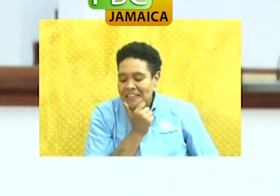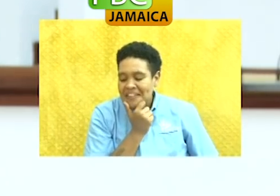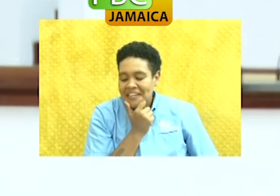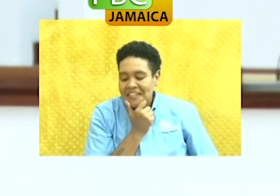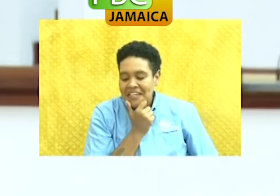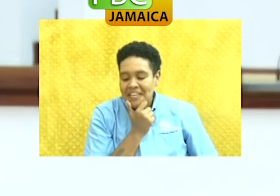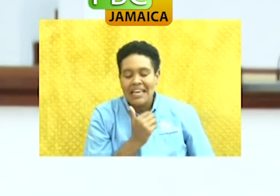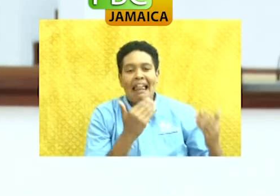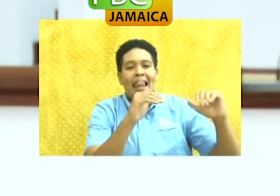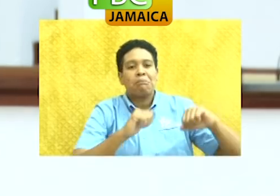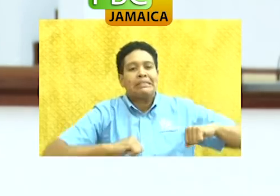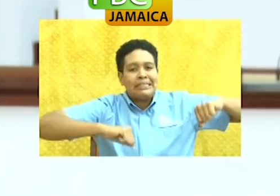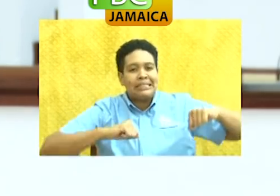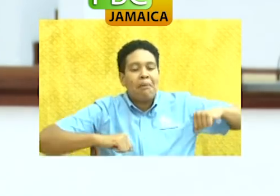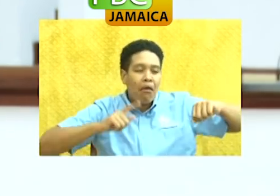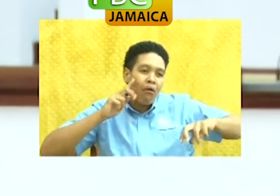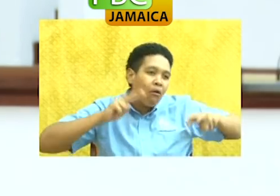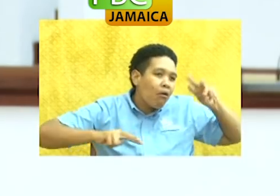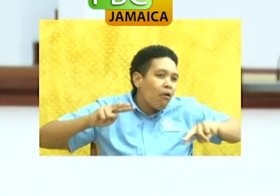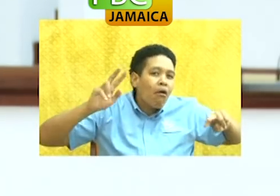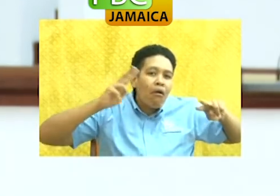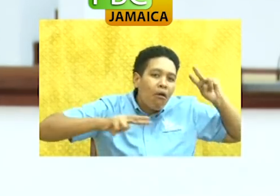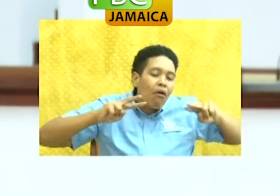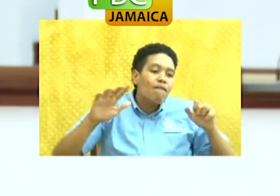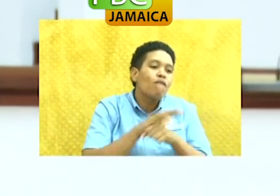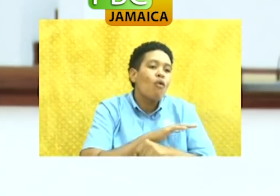of limited space,